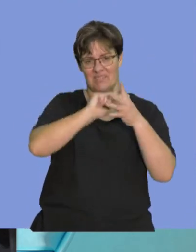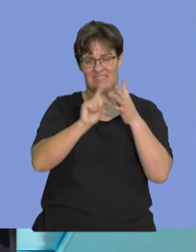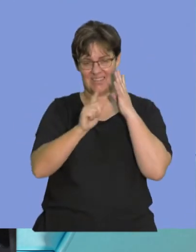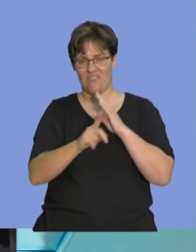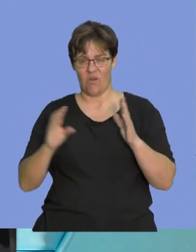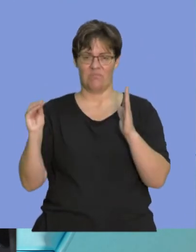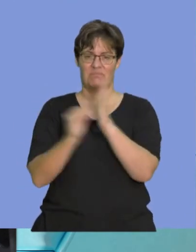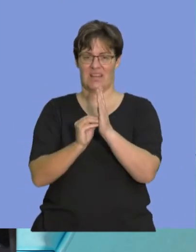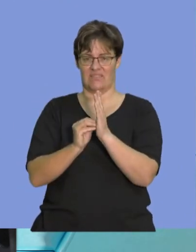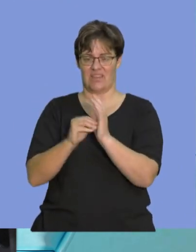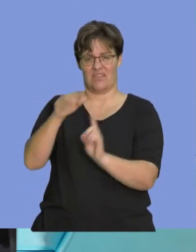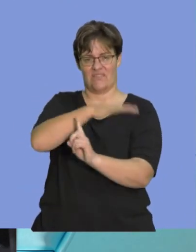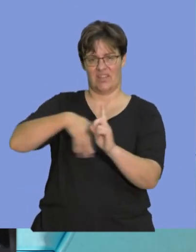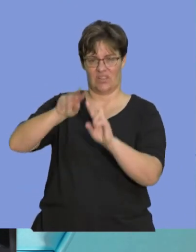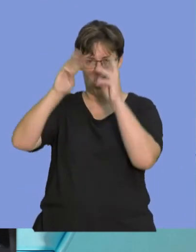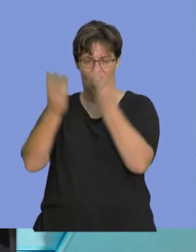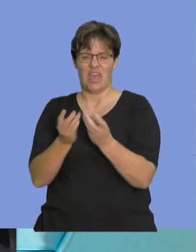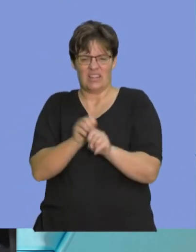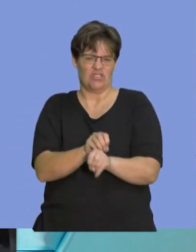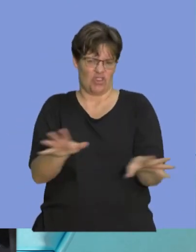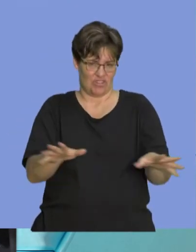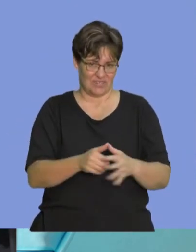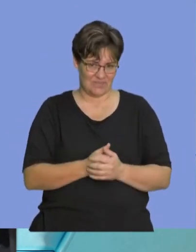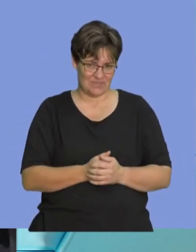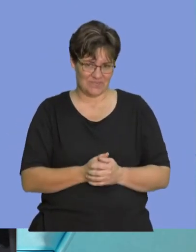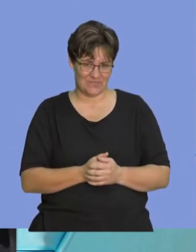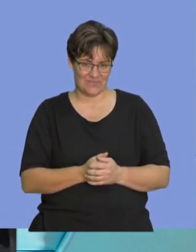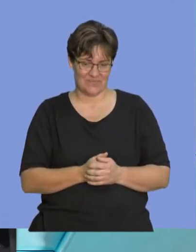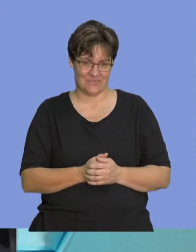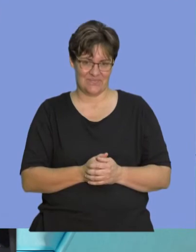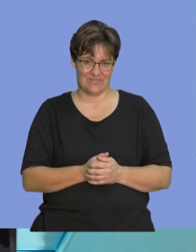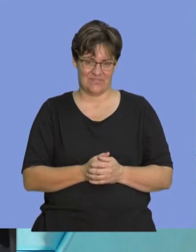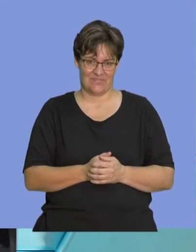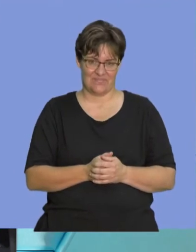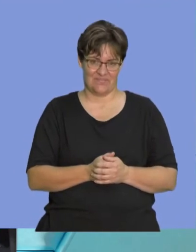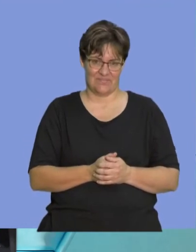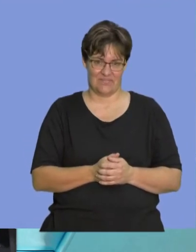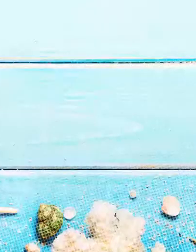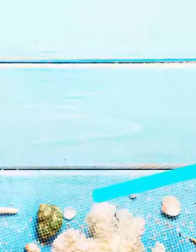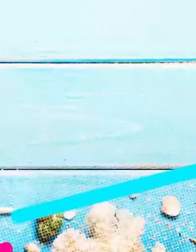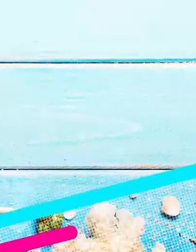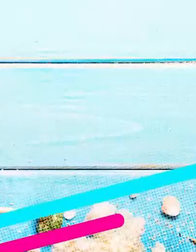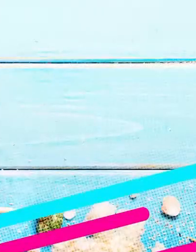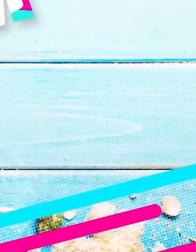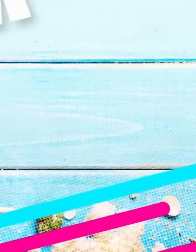more concepts around the Earth's magnetic field and magnetic fields in general. Let's take a short breather for now.